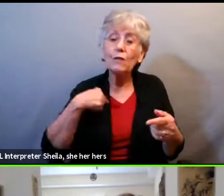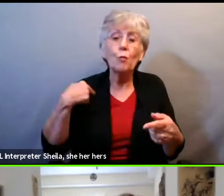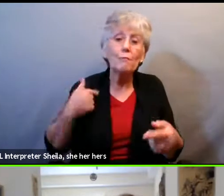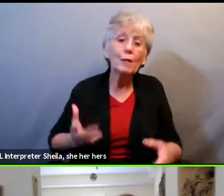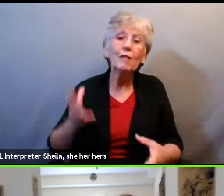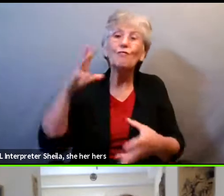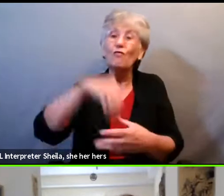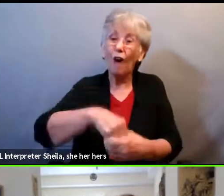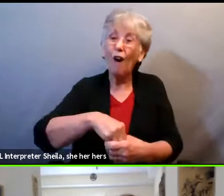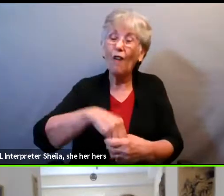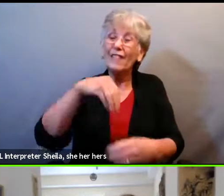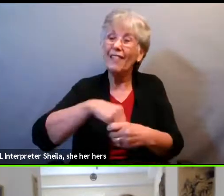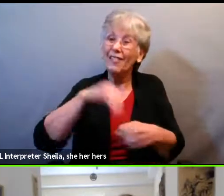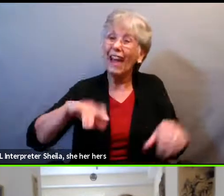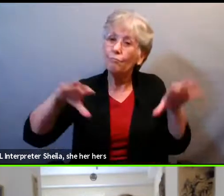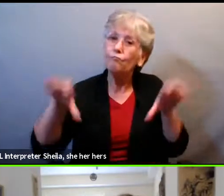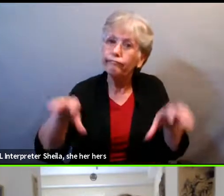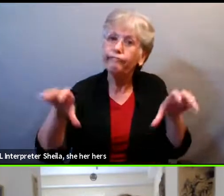like from